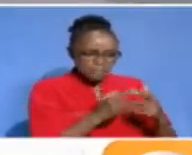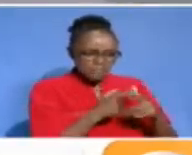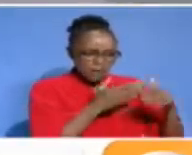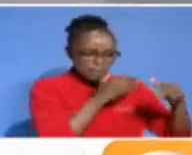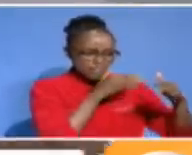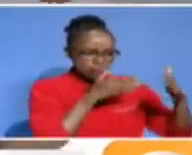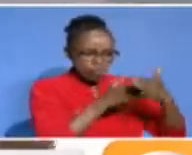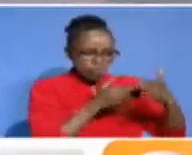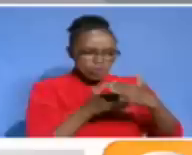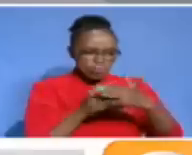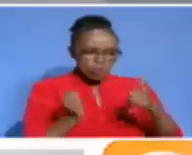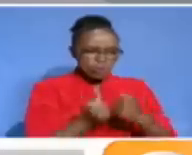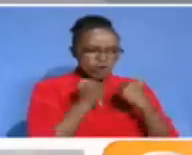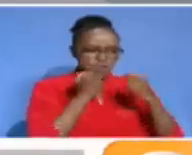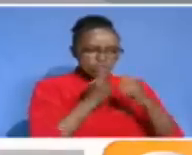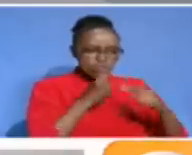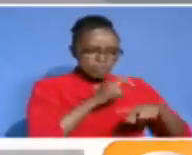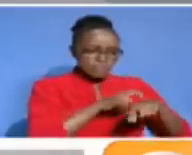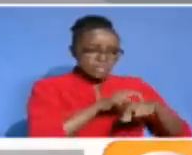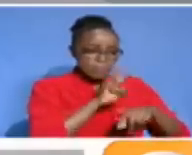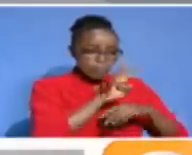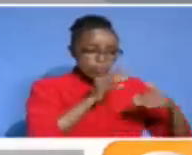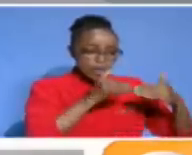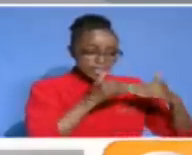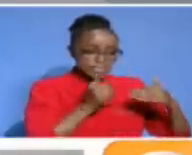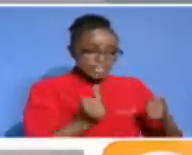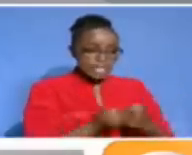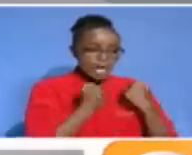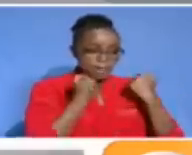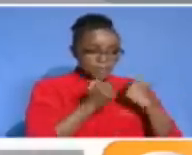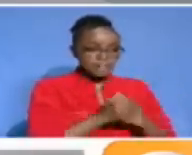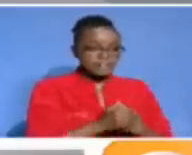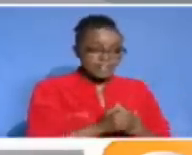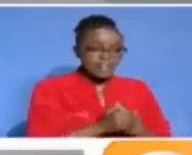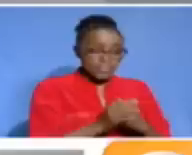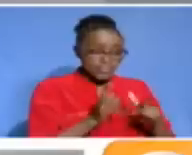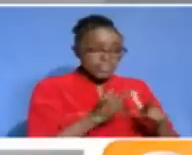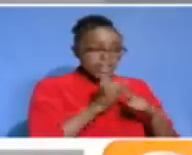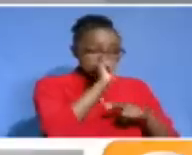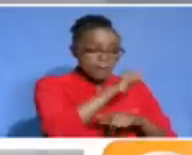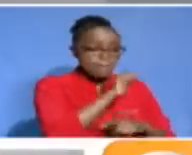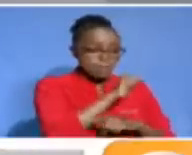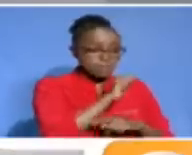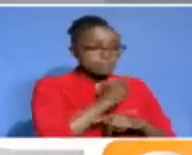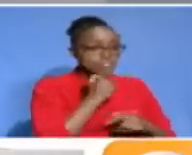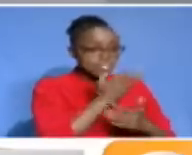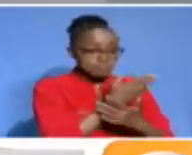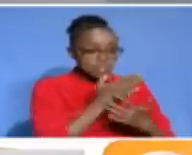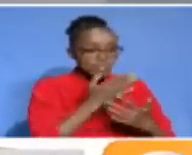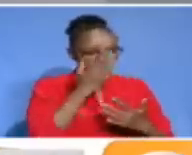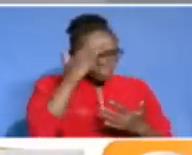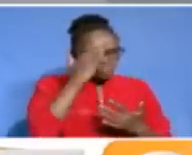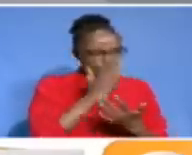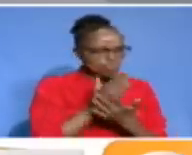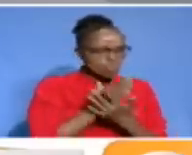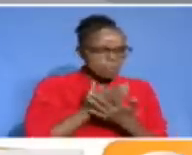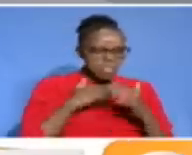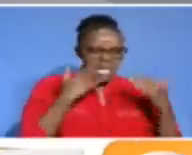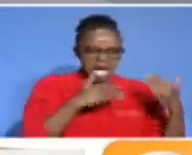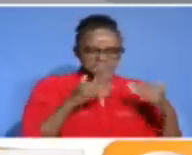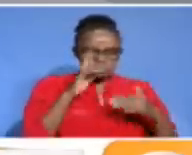happening since Westgate? Yeah. And I can bet my money, and I'm not a gambler,